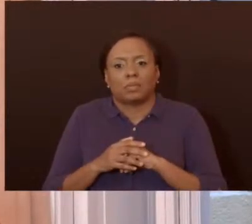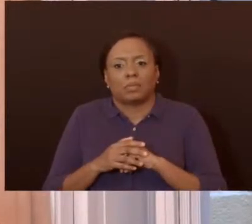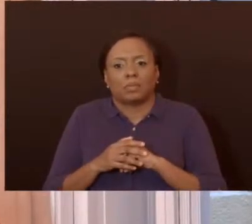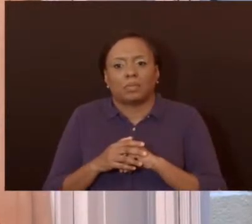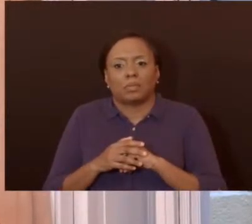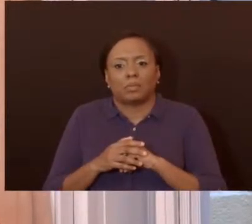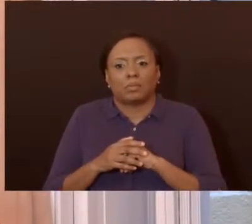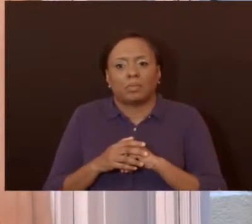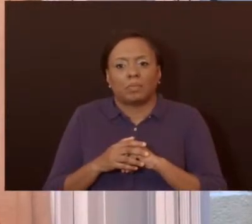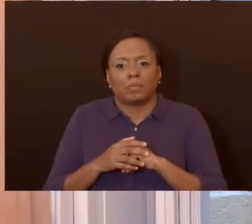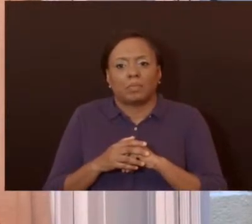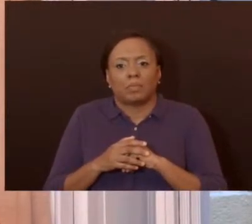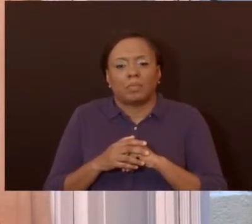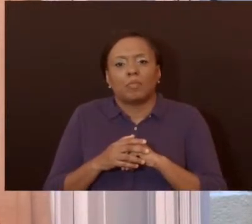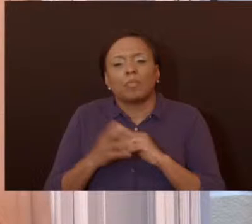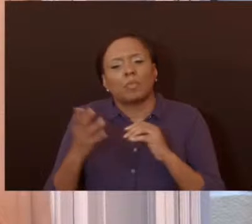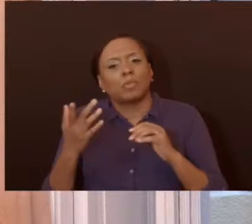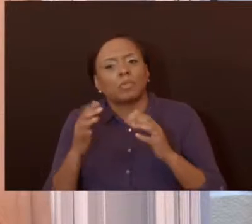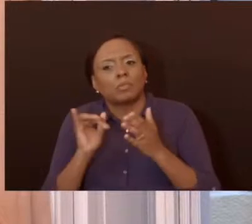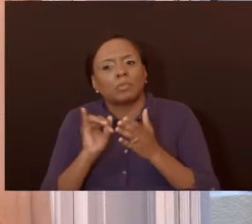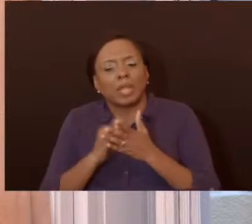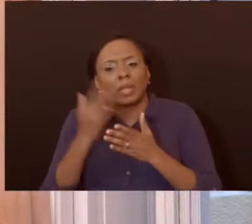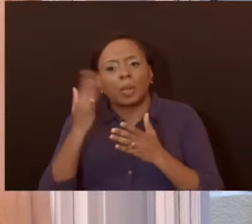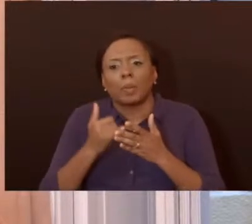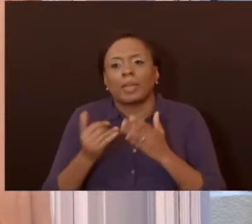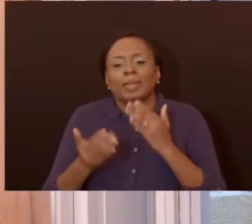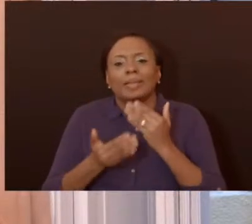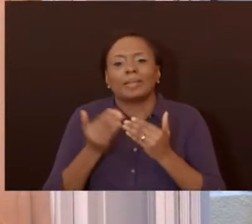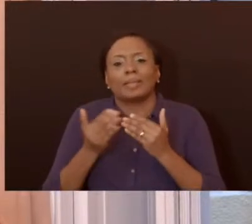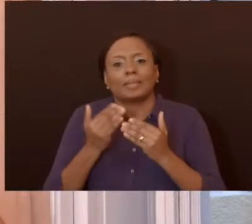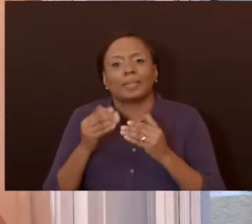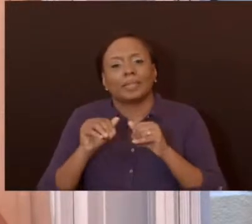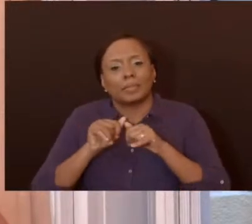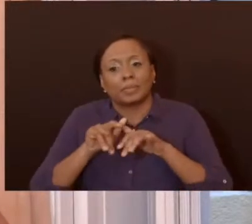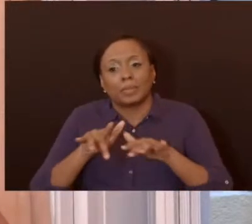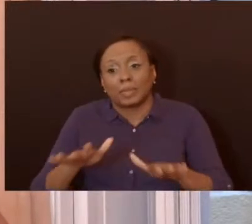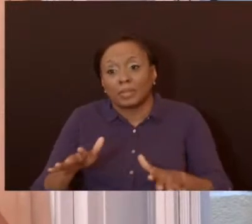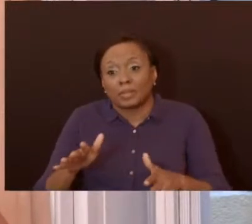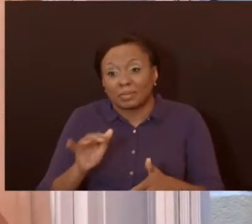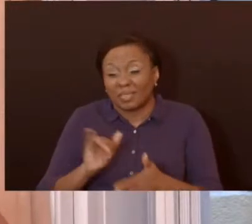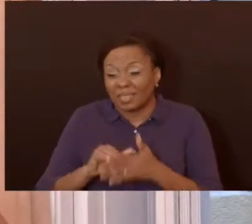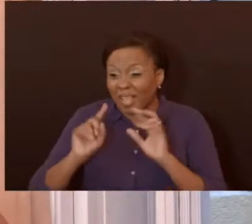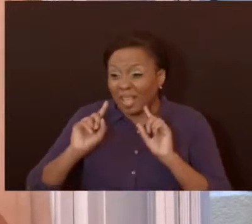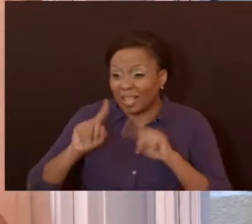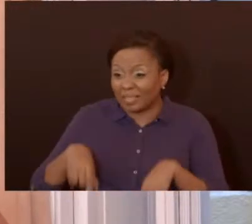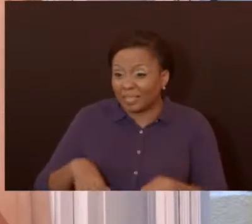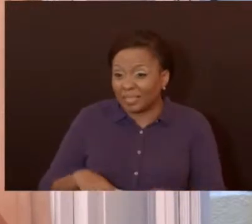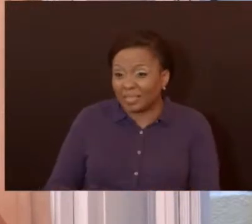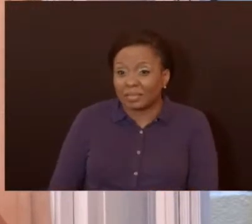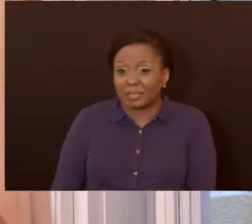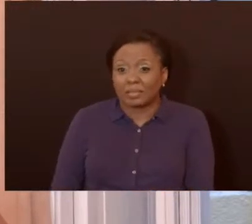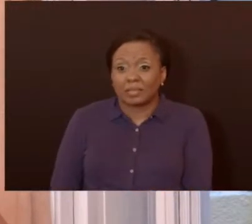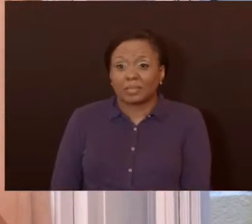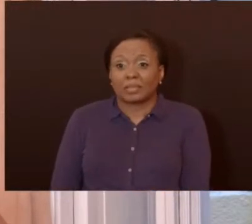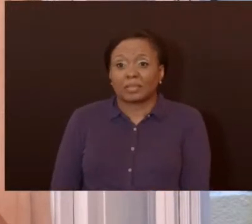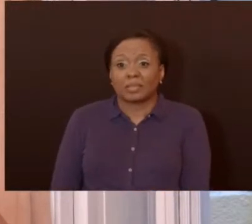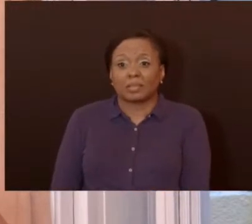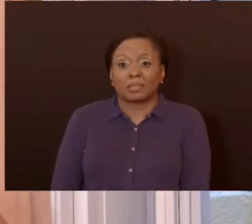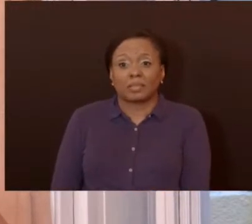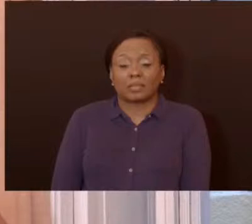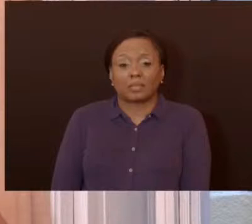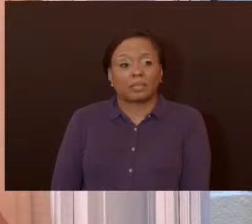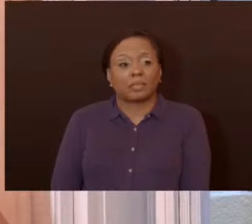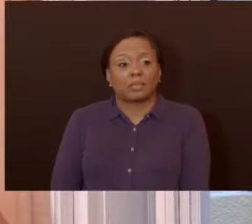of risk of spread among children and adults, if that answers your question. No, not quite,